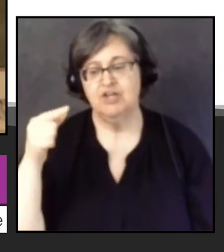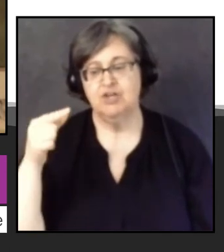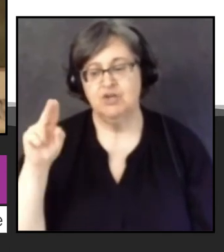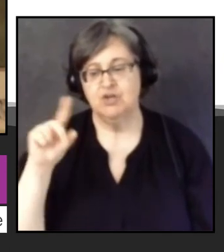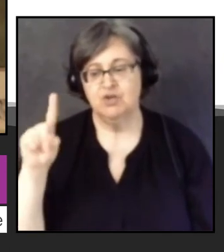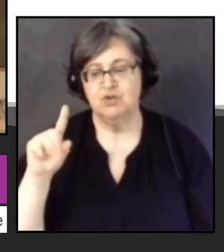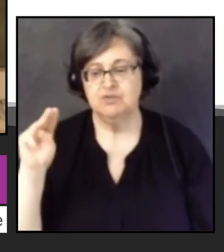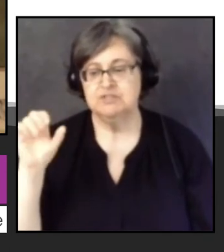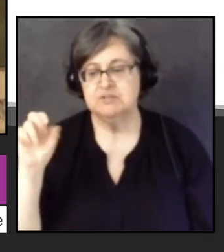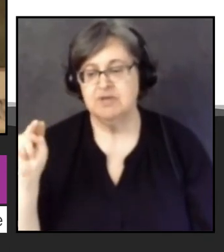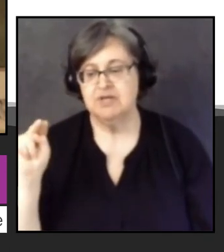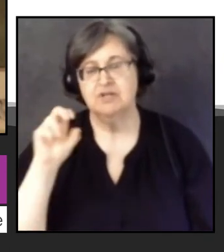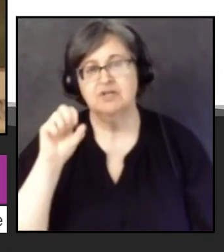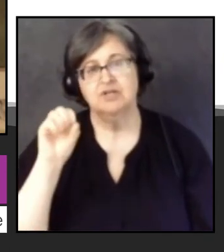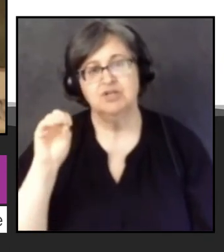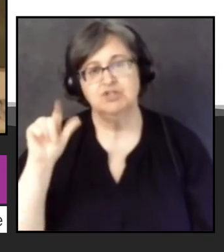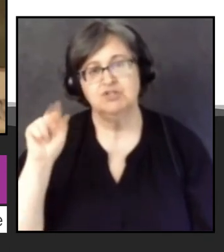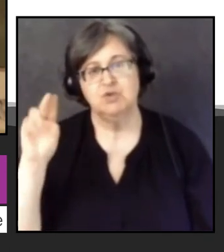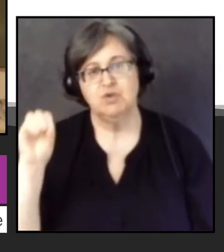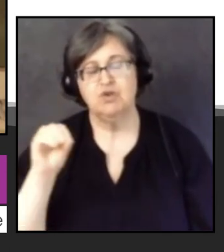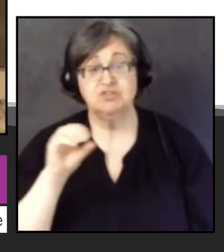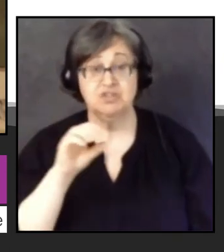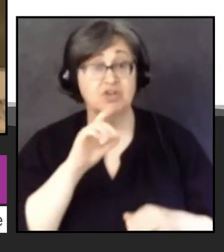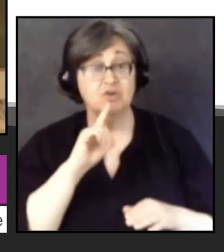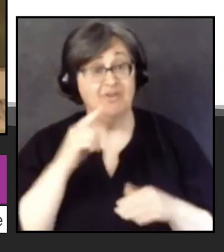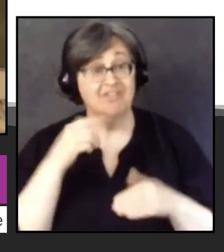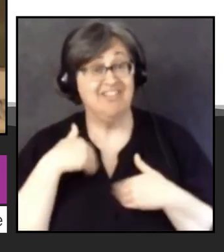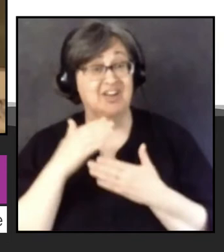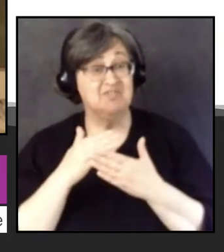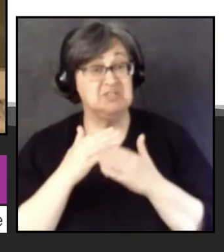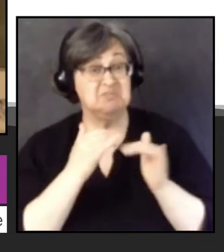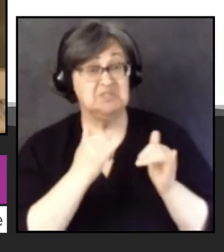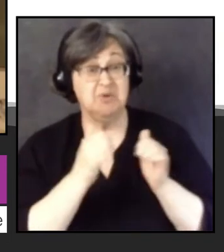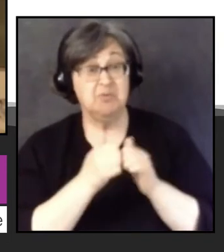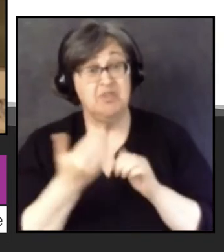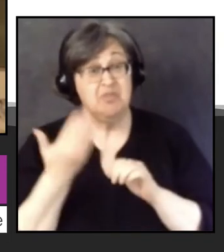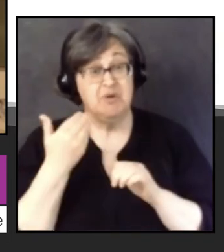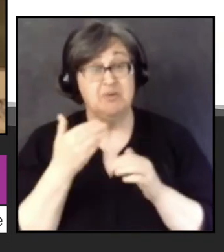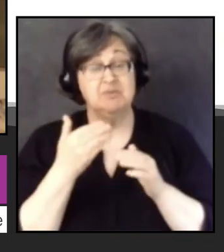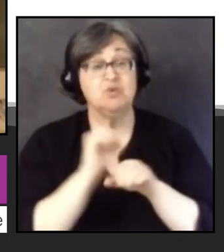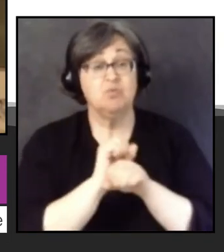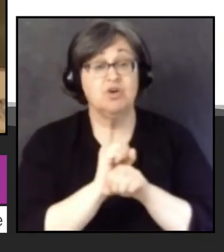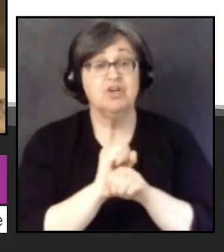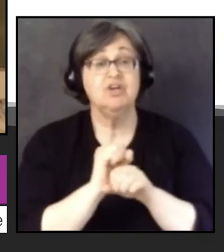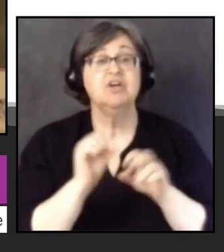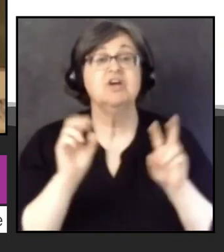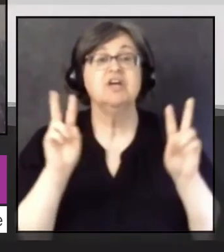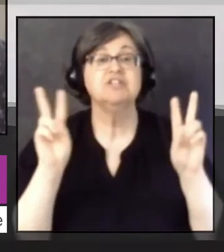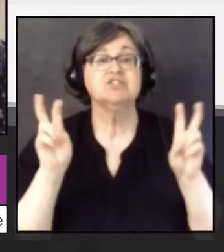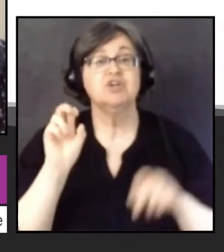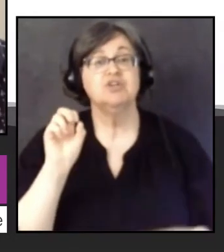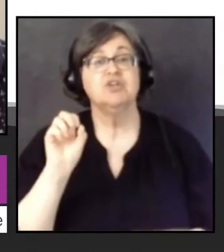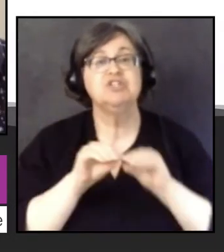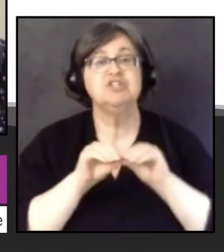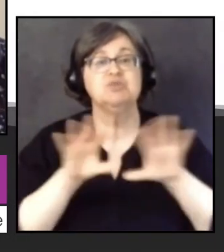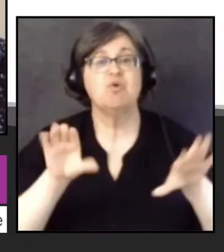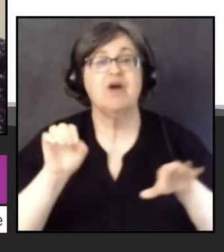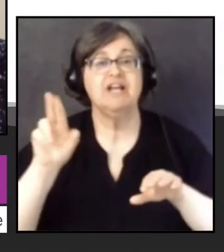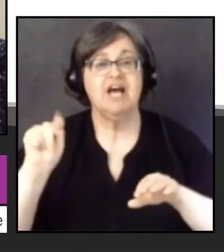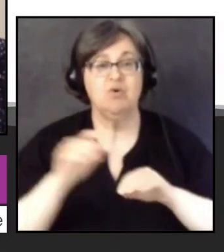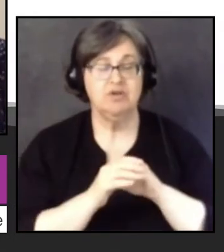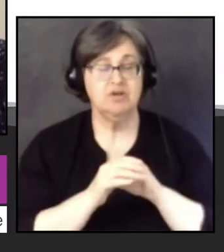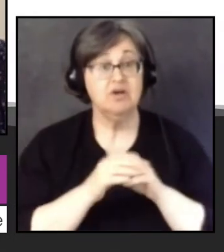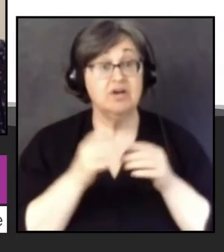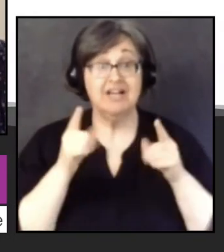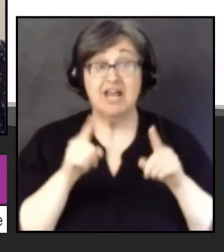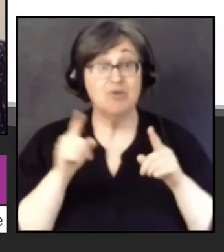project shares some connective tissue with the previous work we just talked about. The project is called Spread Out, and the public interventions took place in